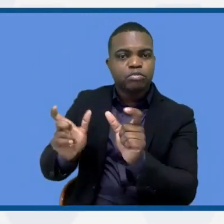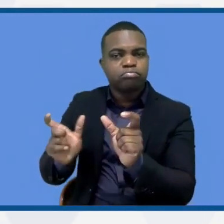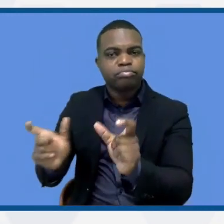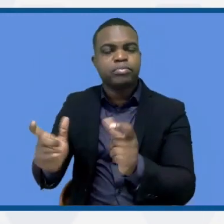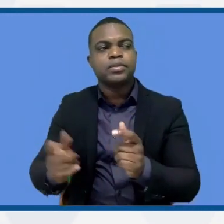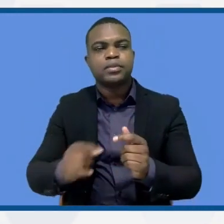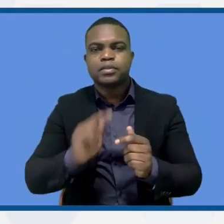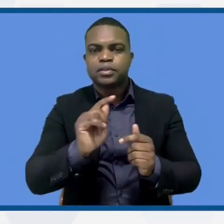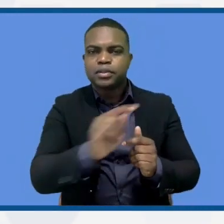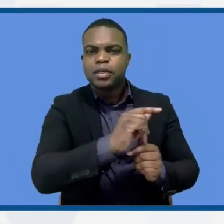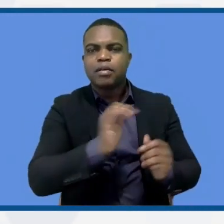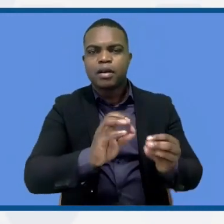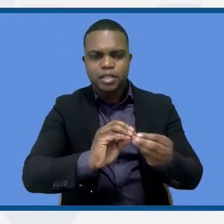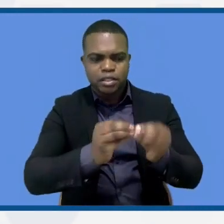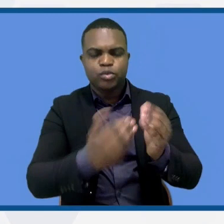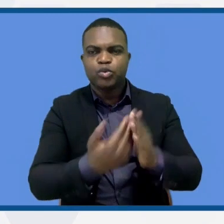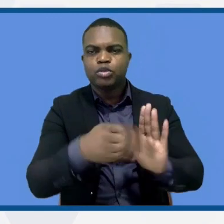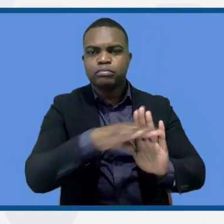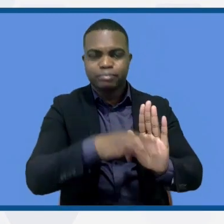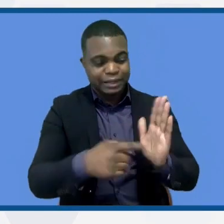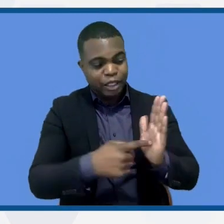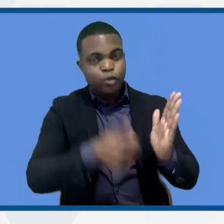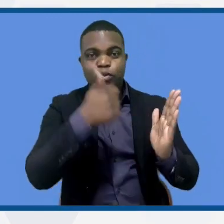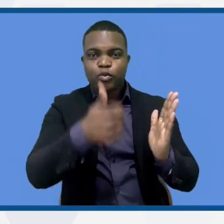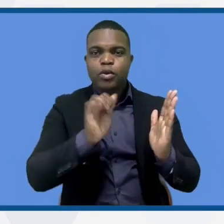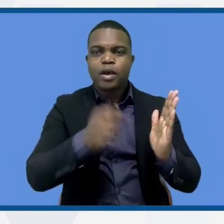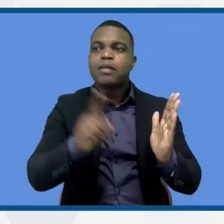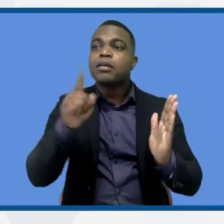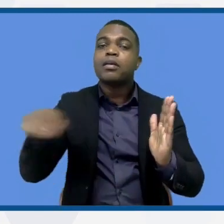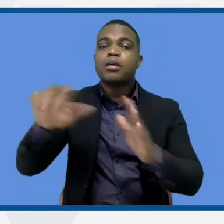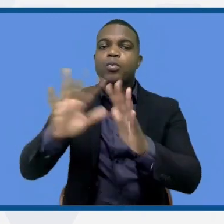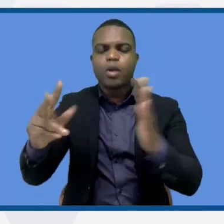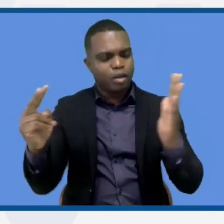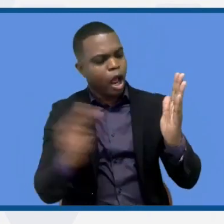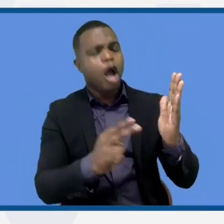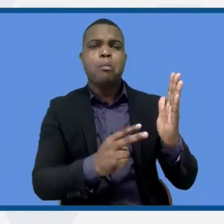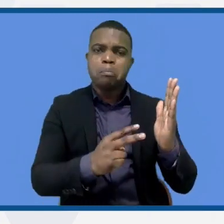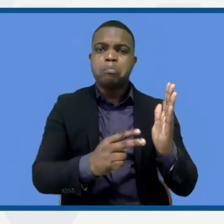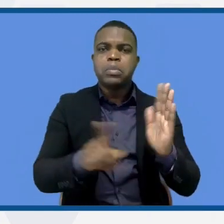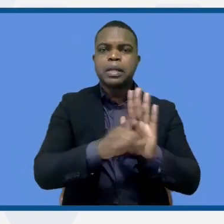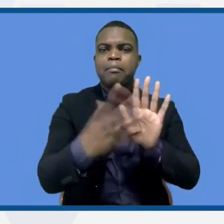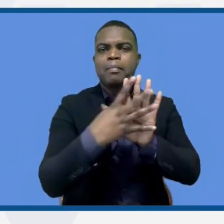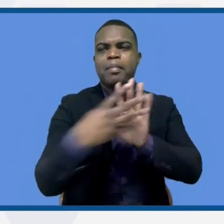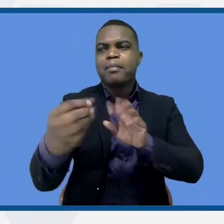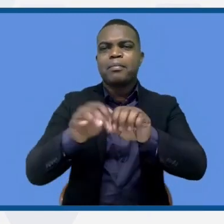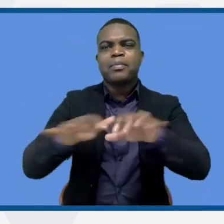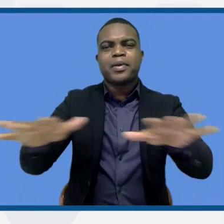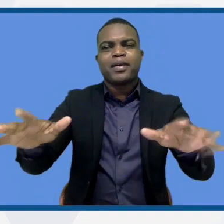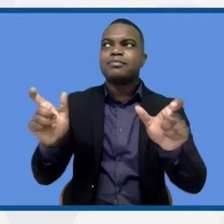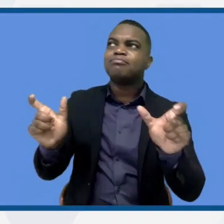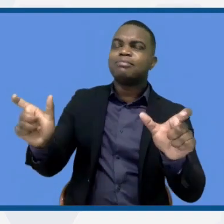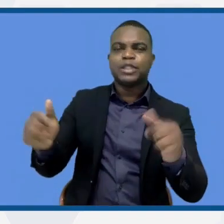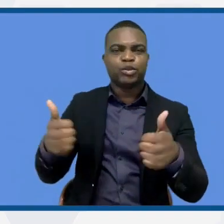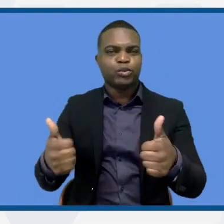beginning pilot. But also there's a key message in this speech, which is that there are urgent